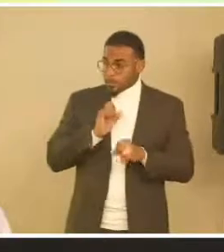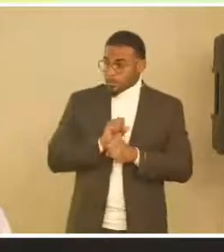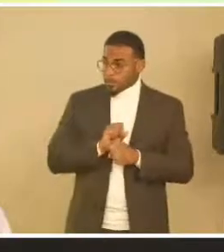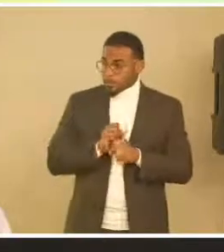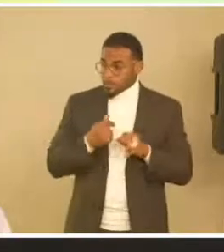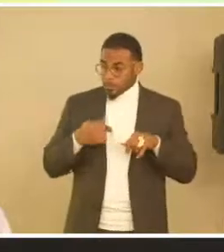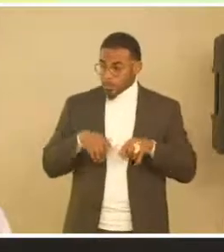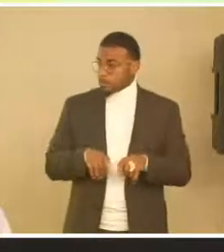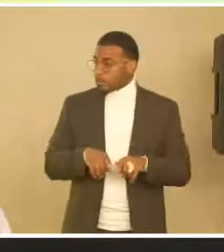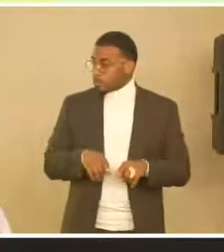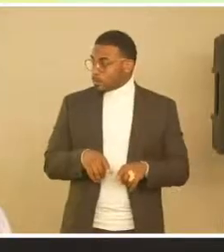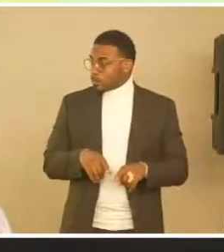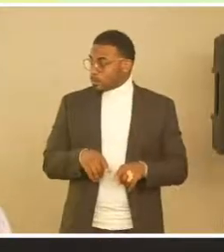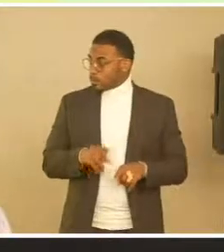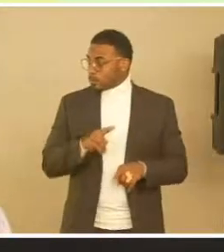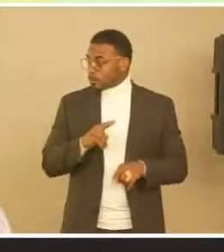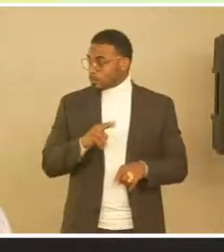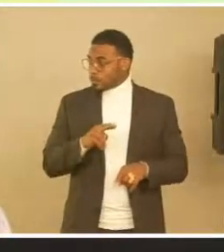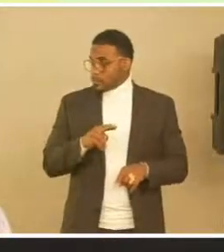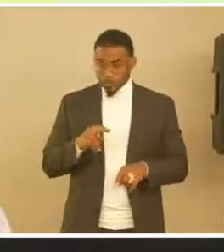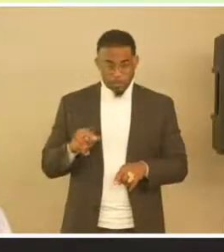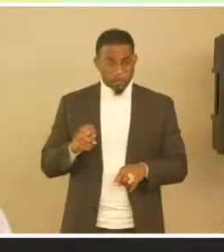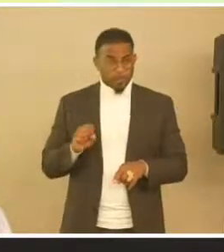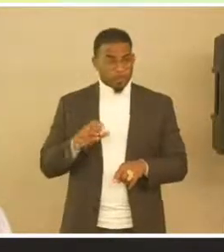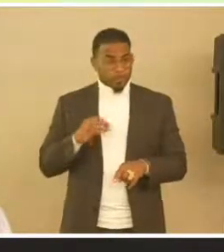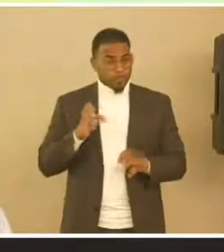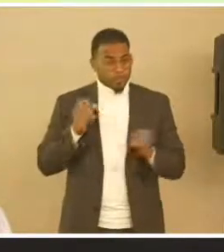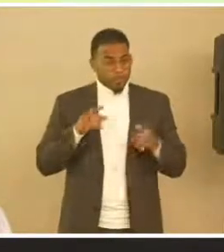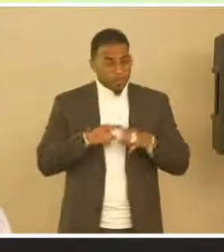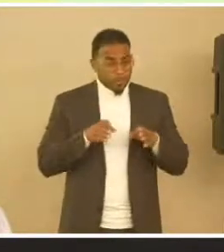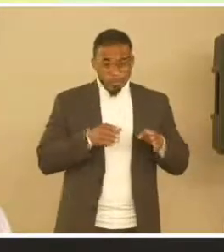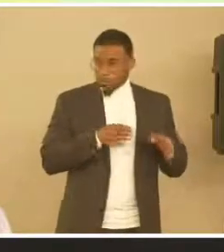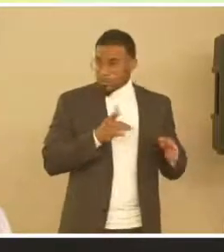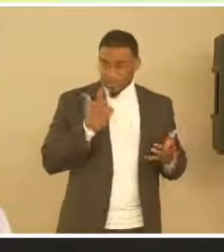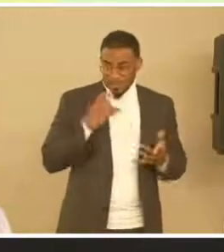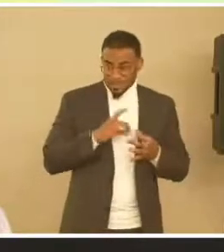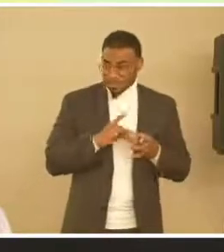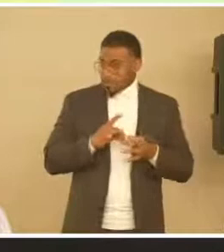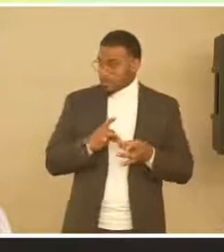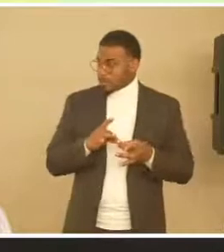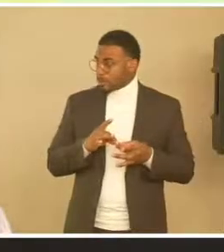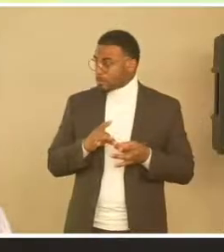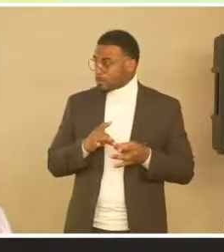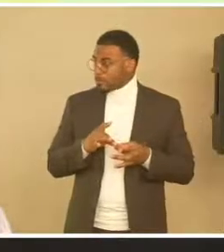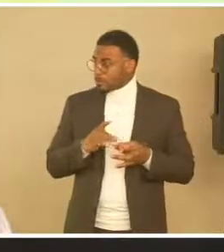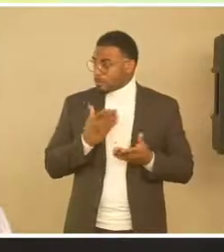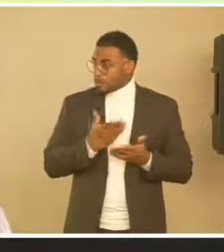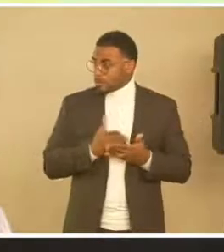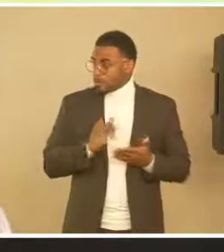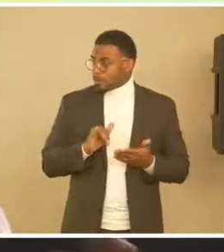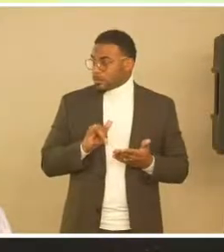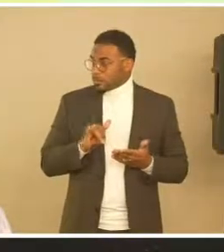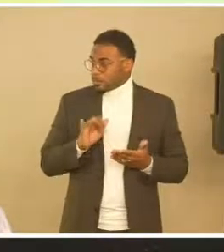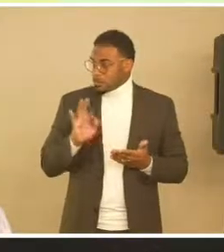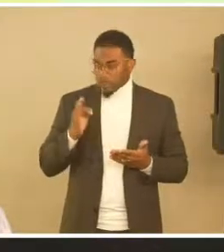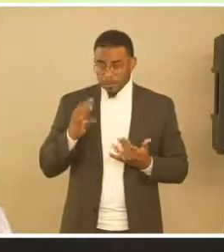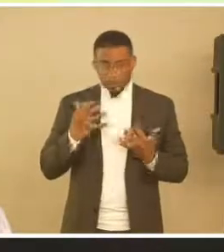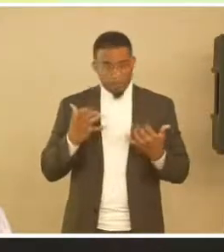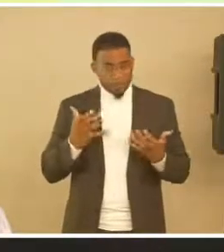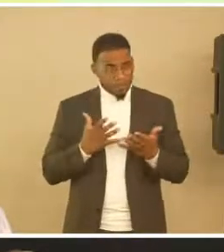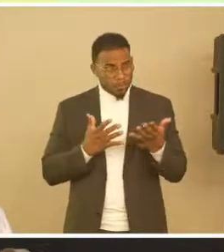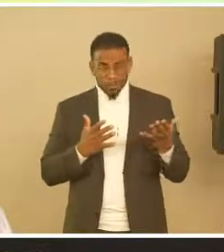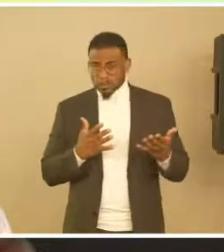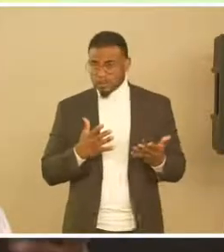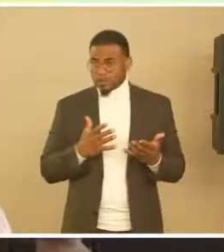ultimately parallel the United States in so many ways. As you just mentioned, the fact that French